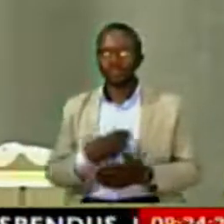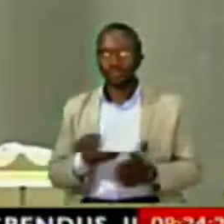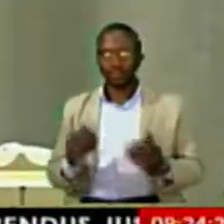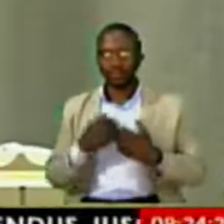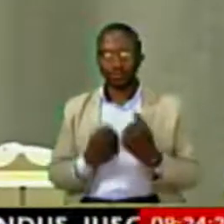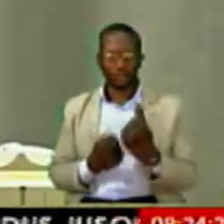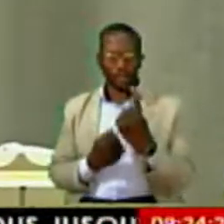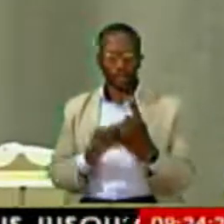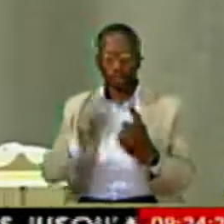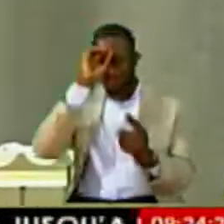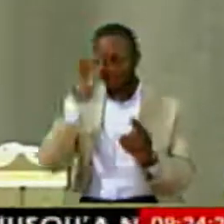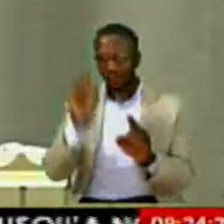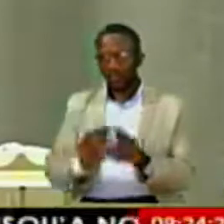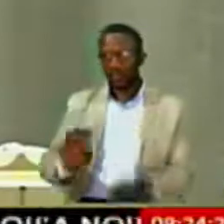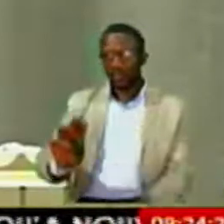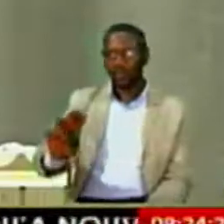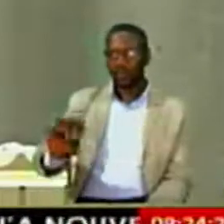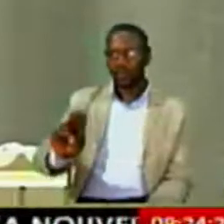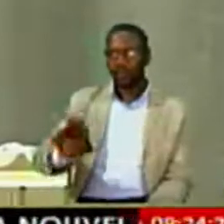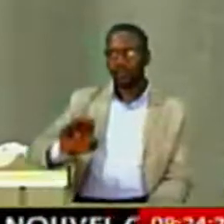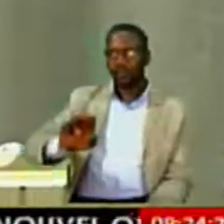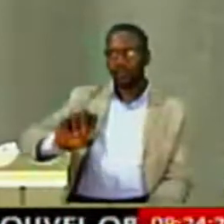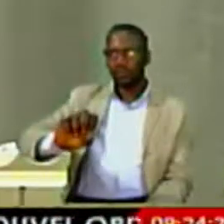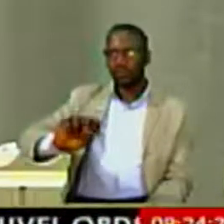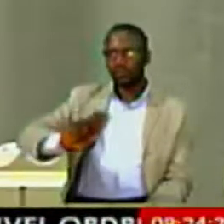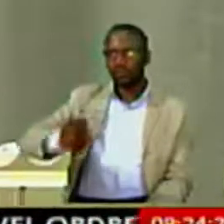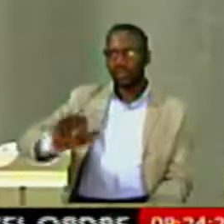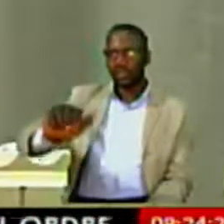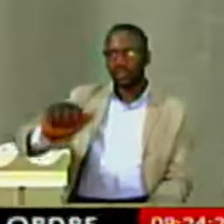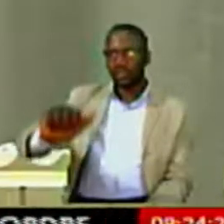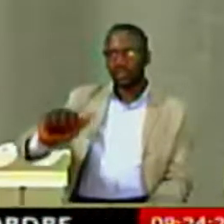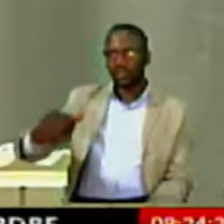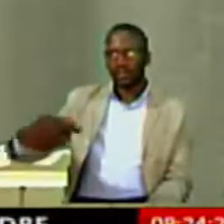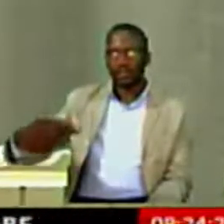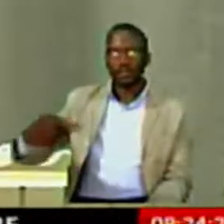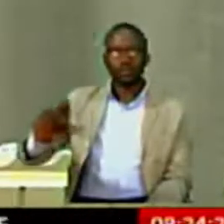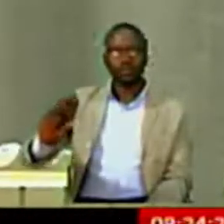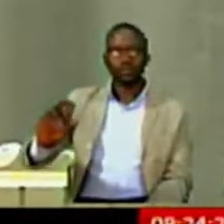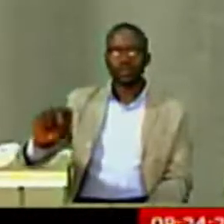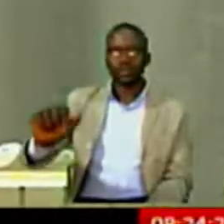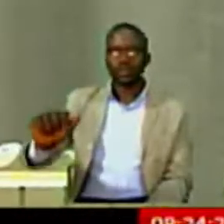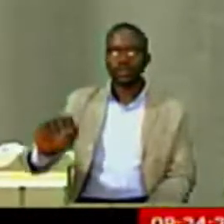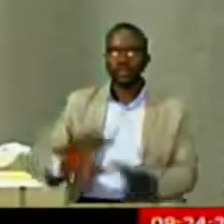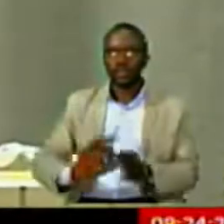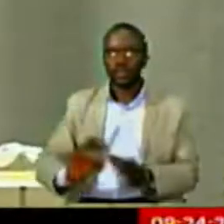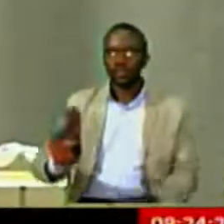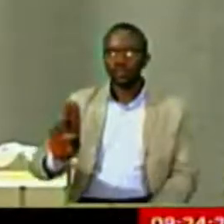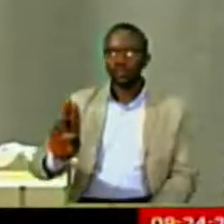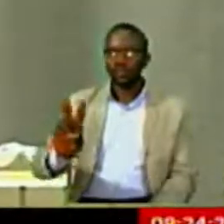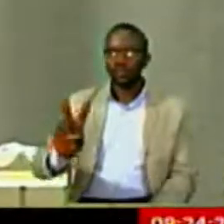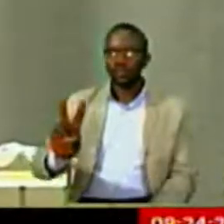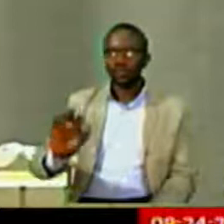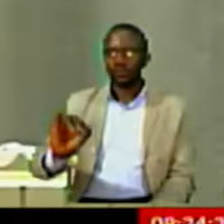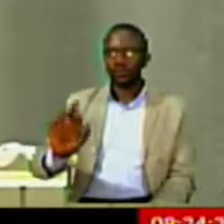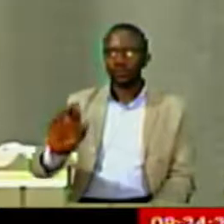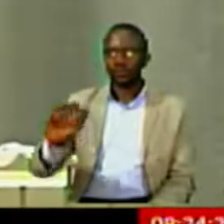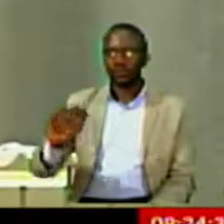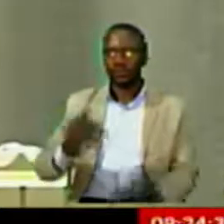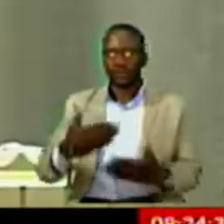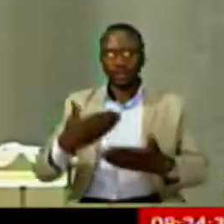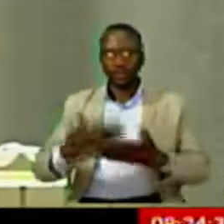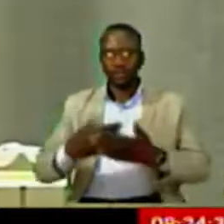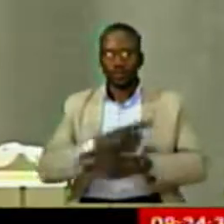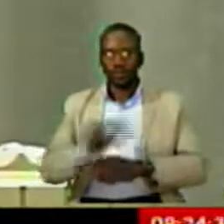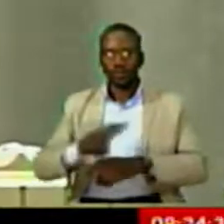Musha Ngalusa d'Uvira. We have brother Musha Ngalusa from Uvira. Nous saluons tous au nom du Seigneur Jésus Christ.